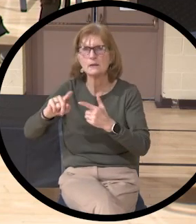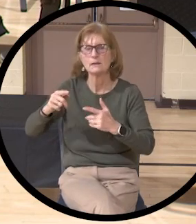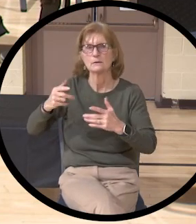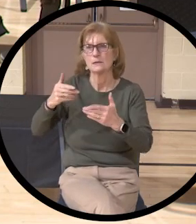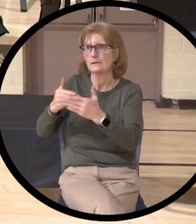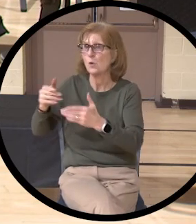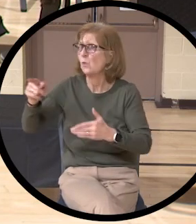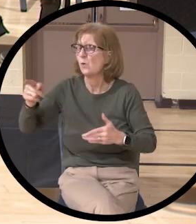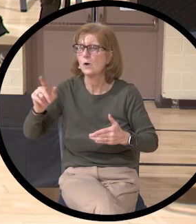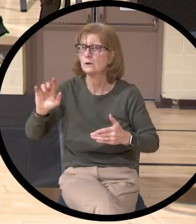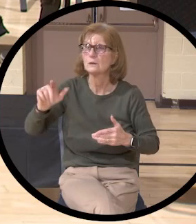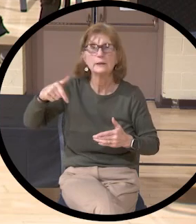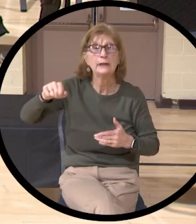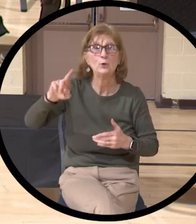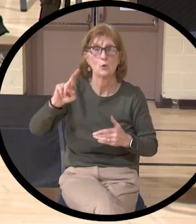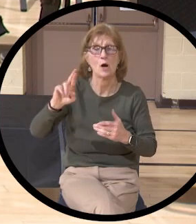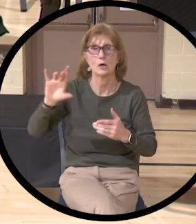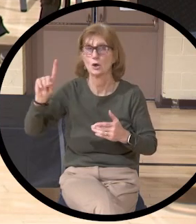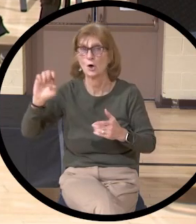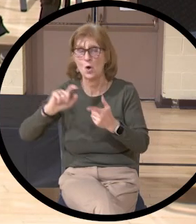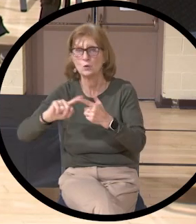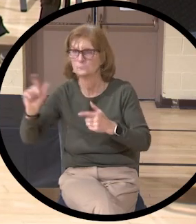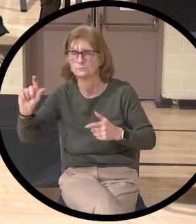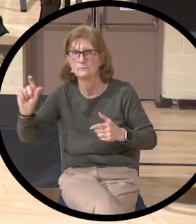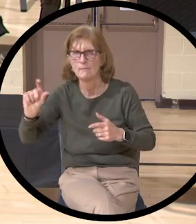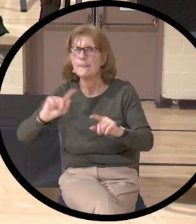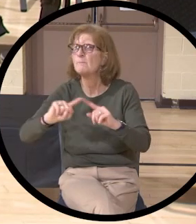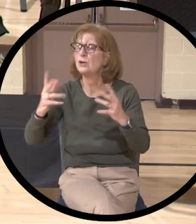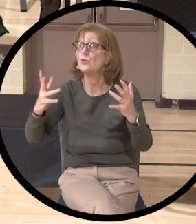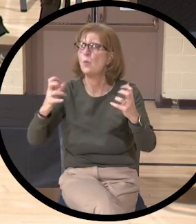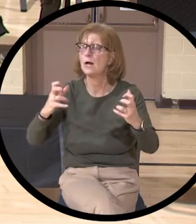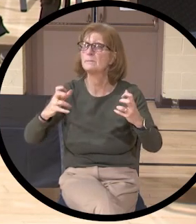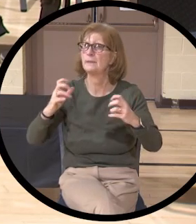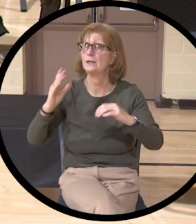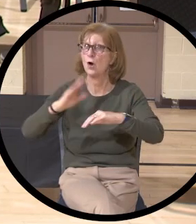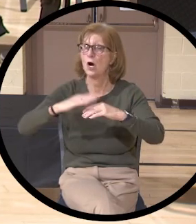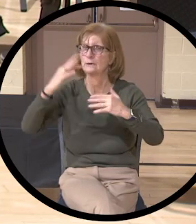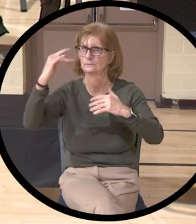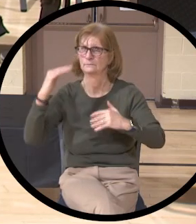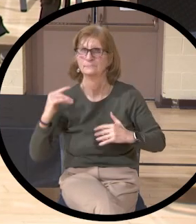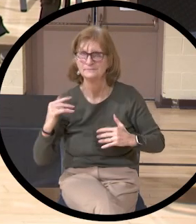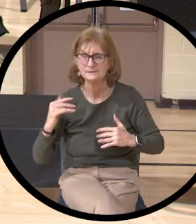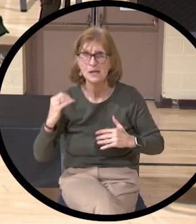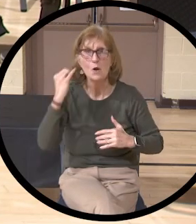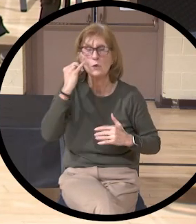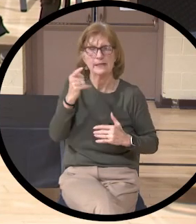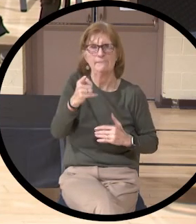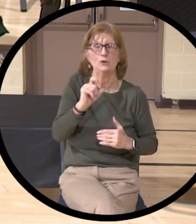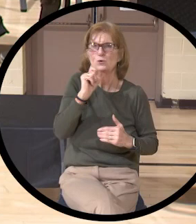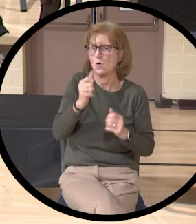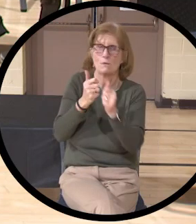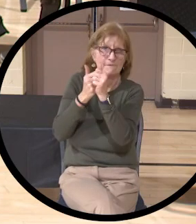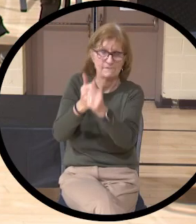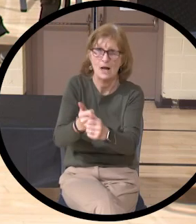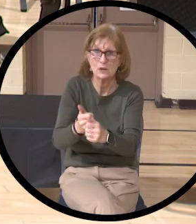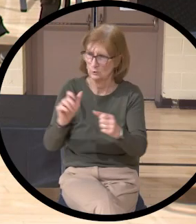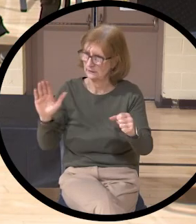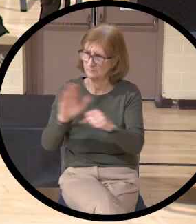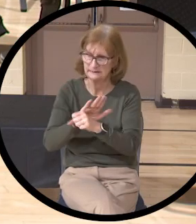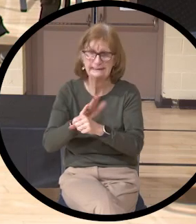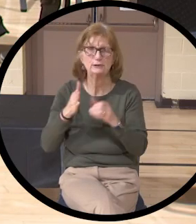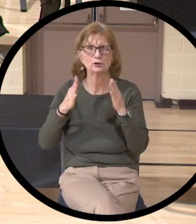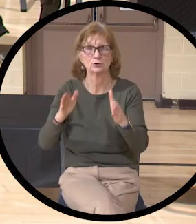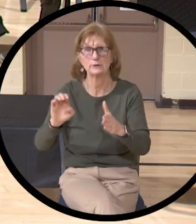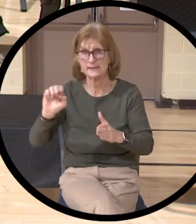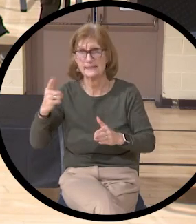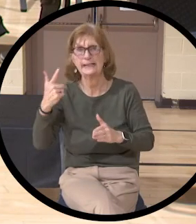scan a QR code on your way in, but would like to continue to get updates, and if you are not following the Complete Streets Engage PGH page,